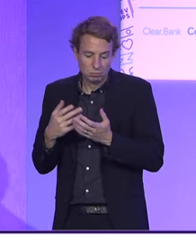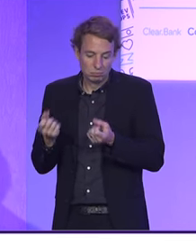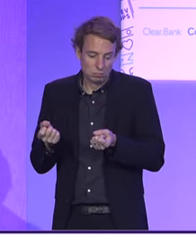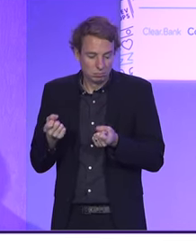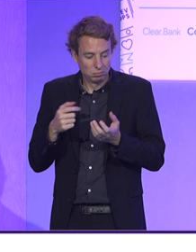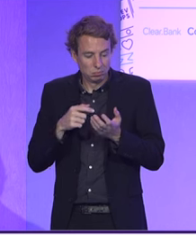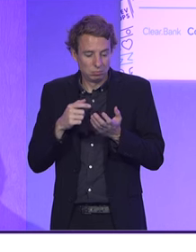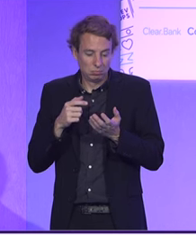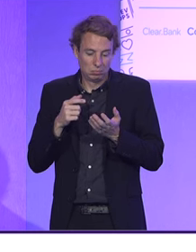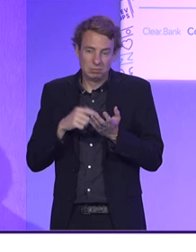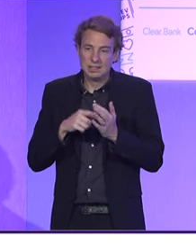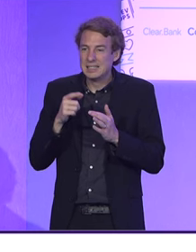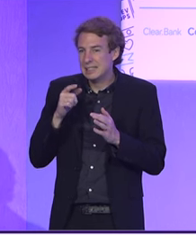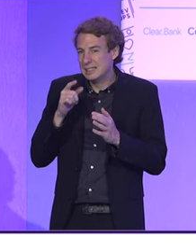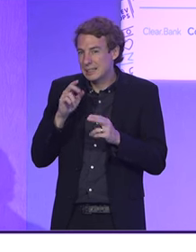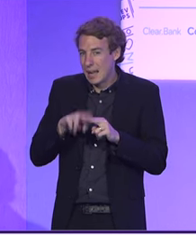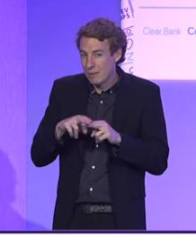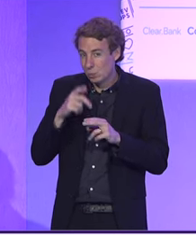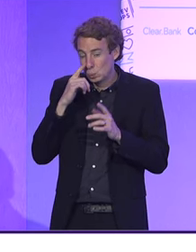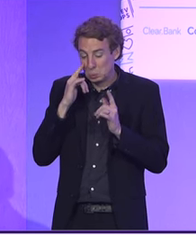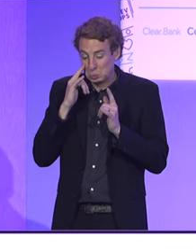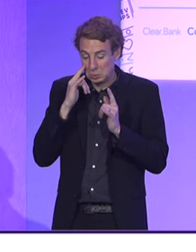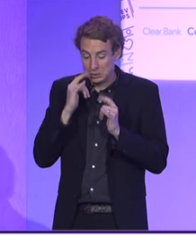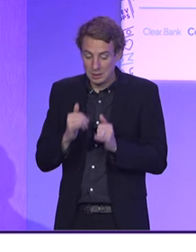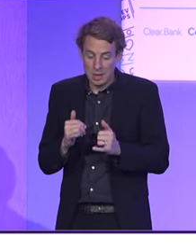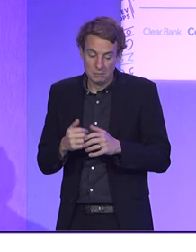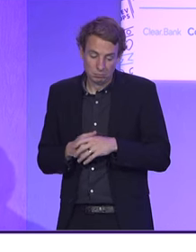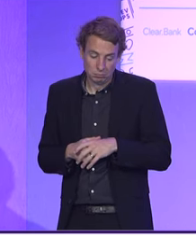Chef. For testing, we have the same database I mentioned about